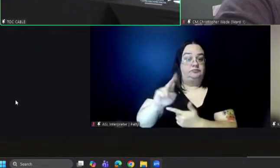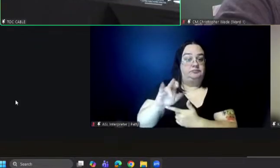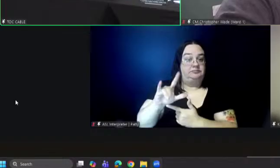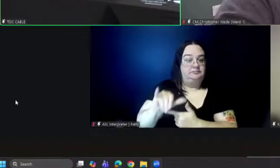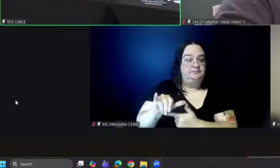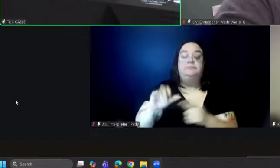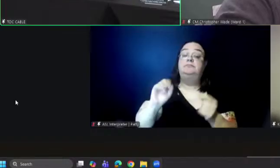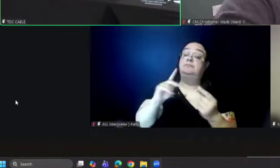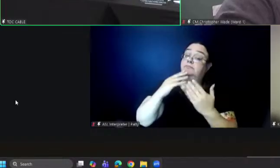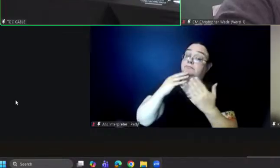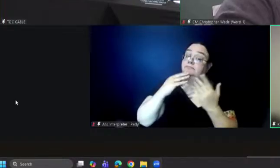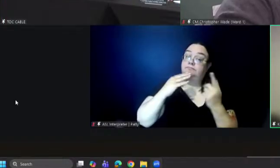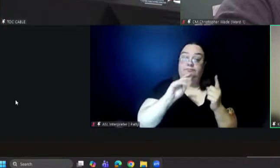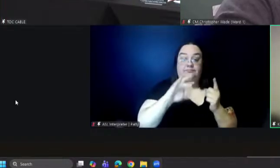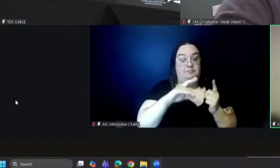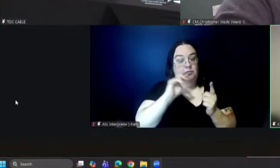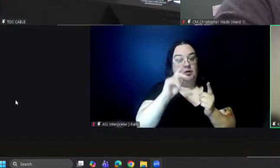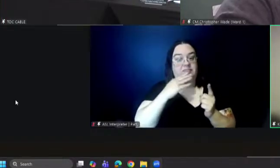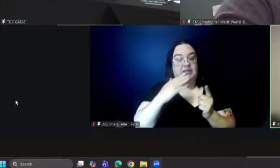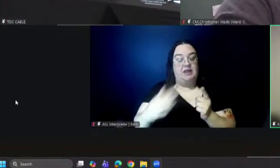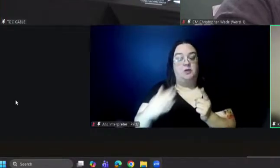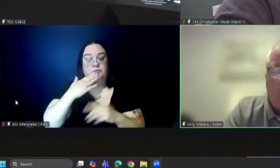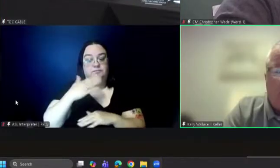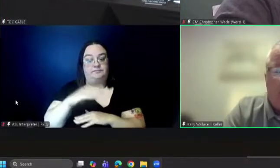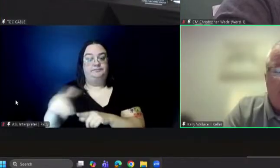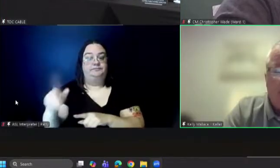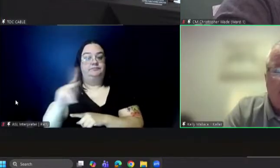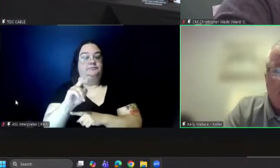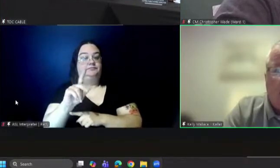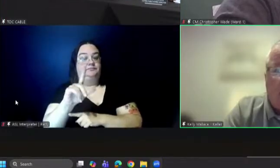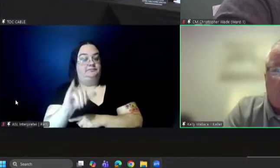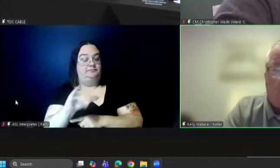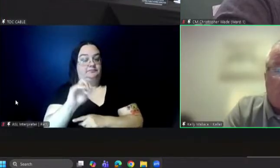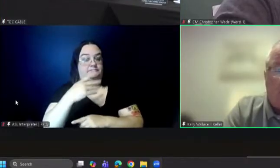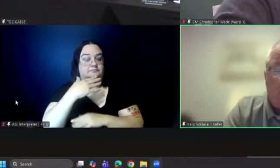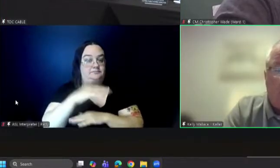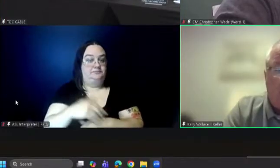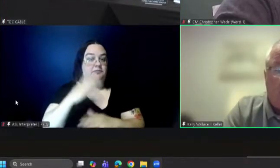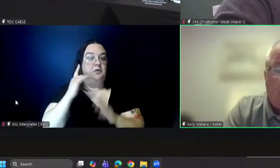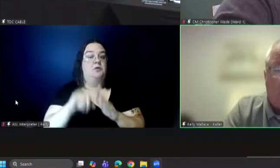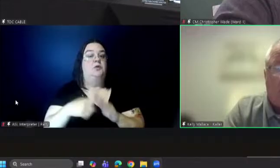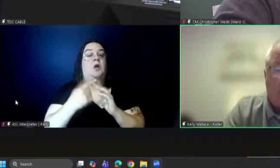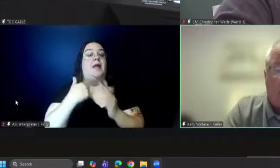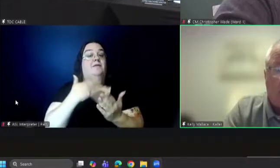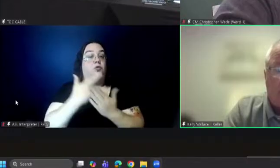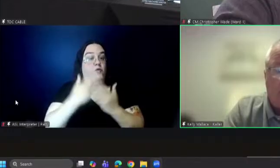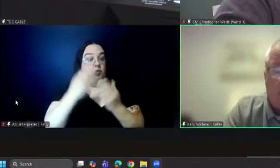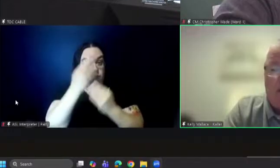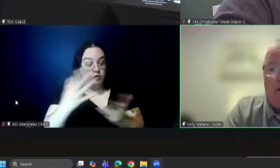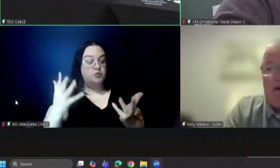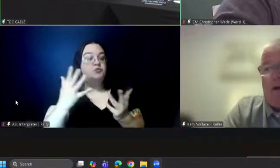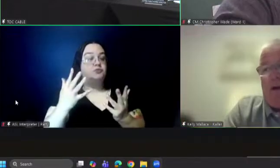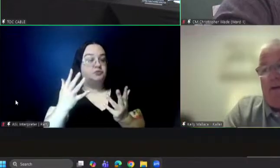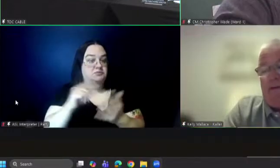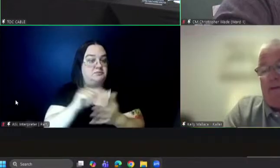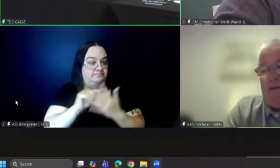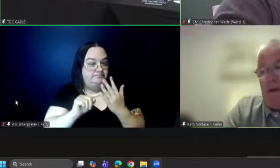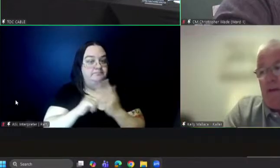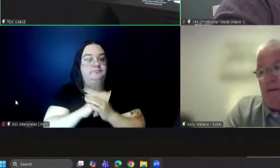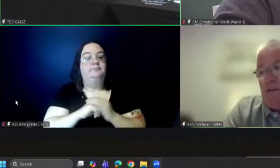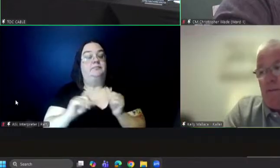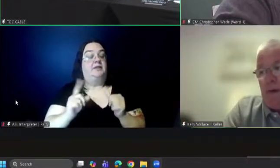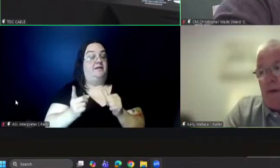Kelly. Good evening. So I'll start with some good news on a couple of fronts. The